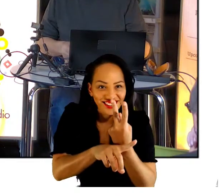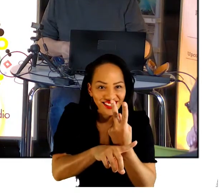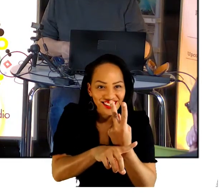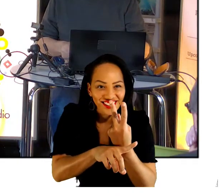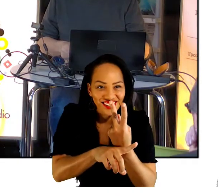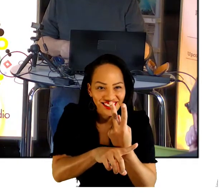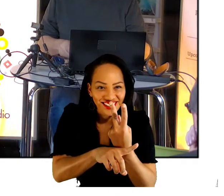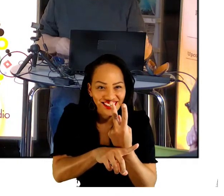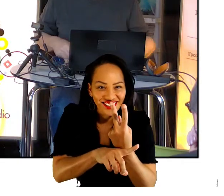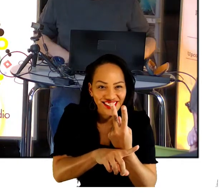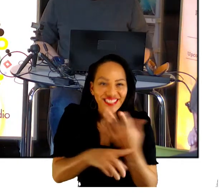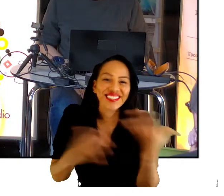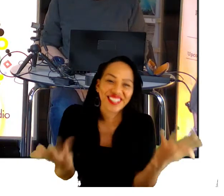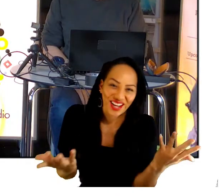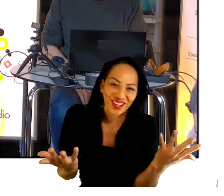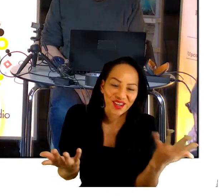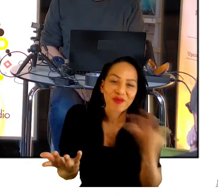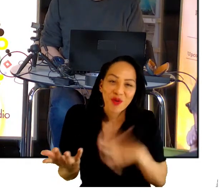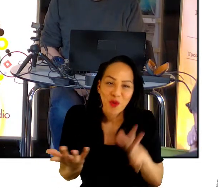Yeah. So,